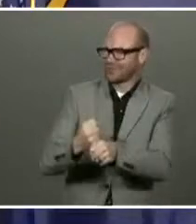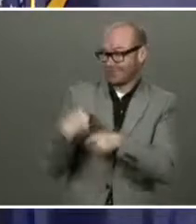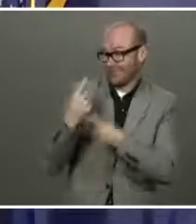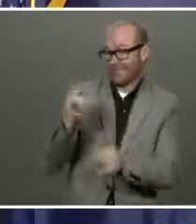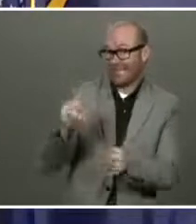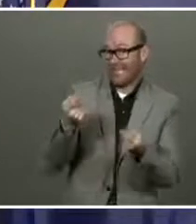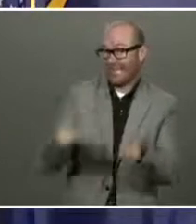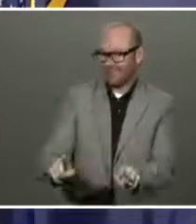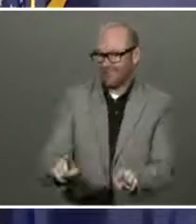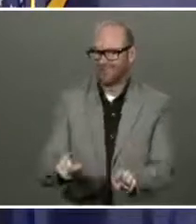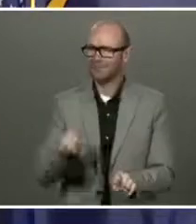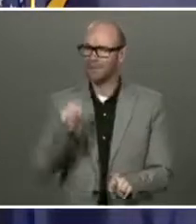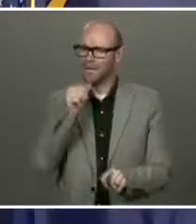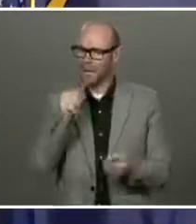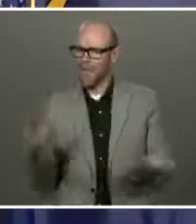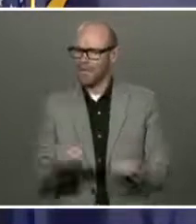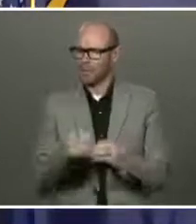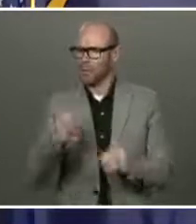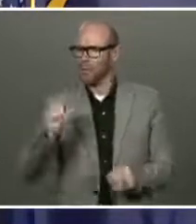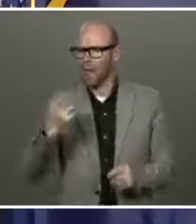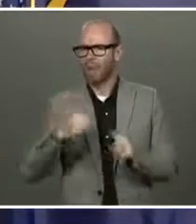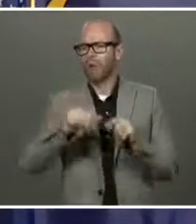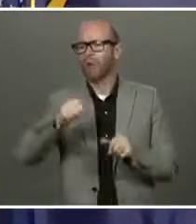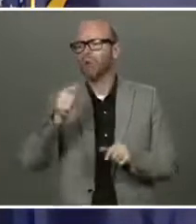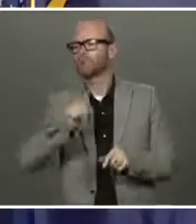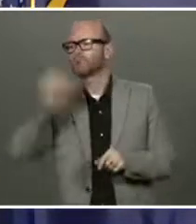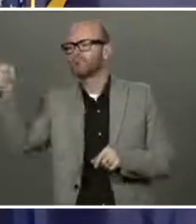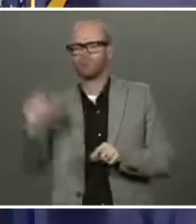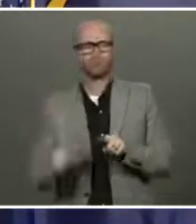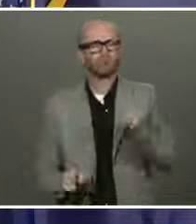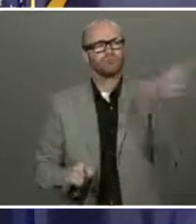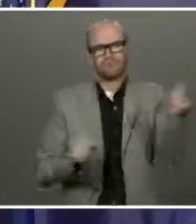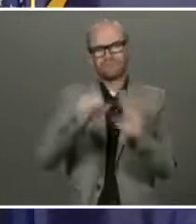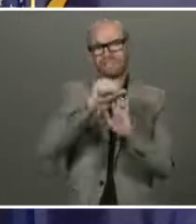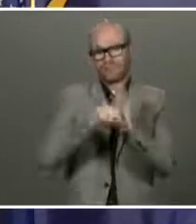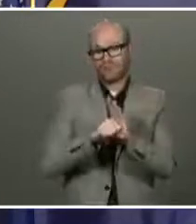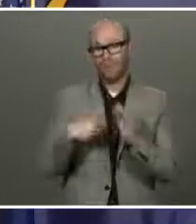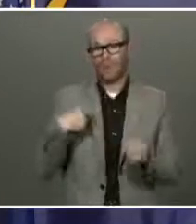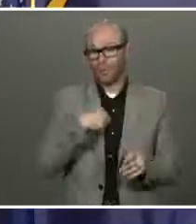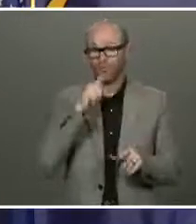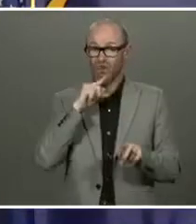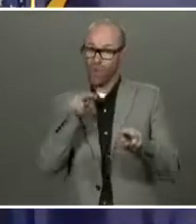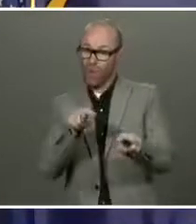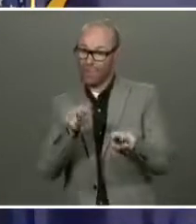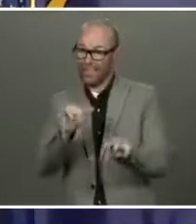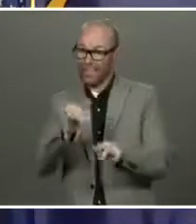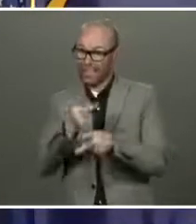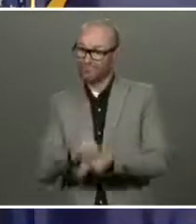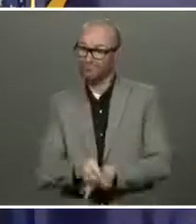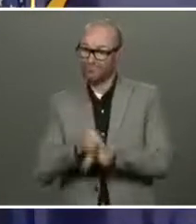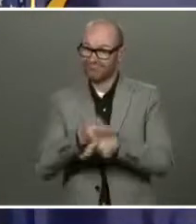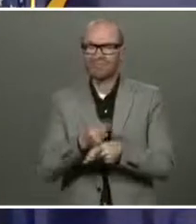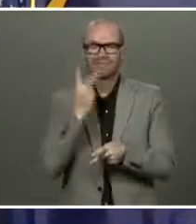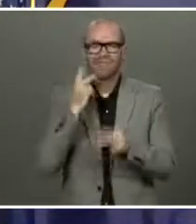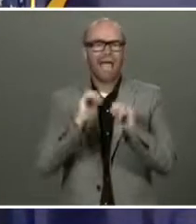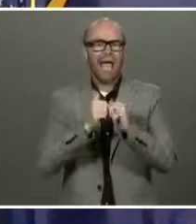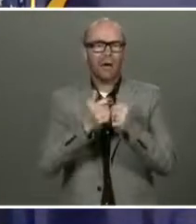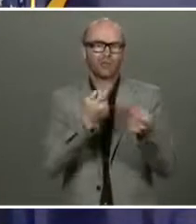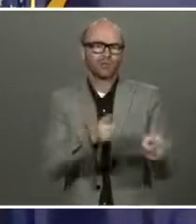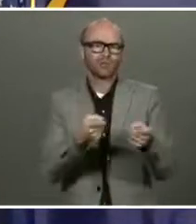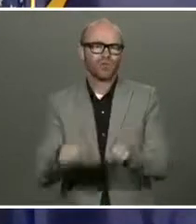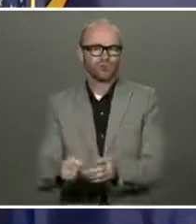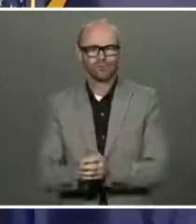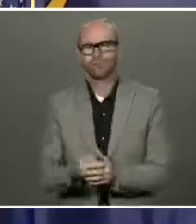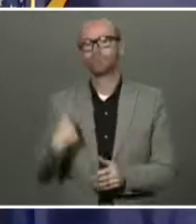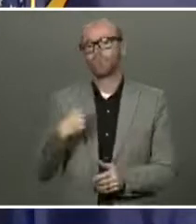other jurisdictions, not here, and we are watching that litigation closely. To see how that turns out. We will engage